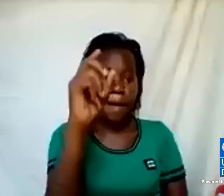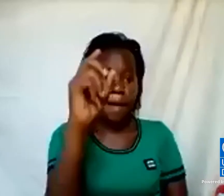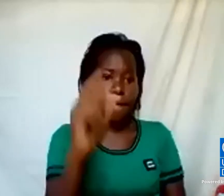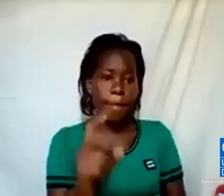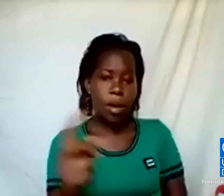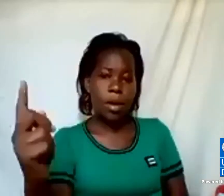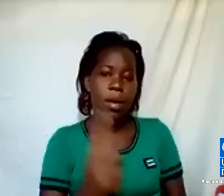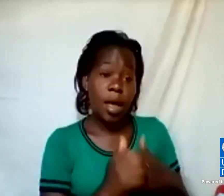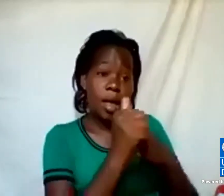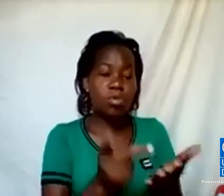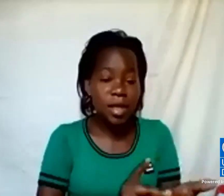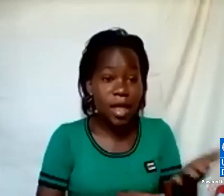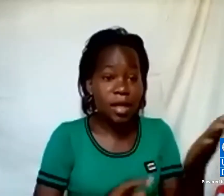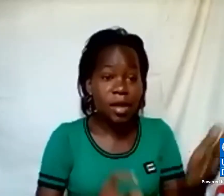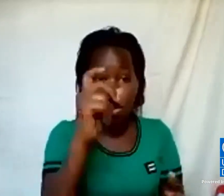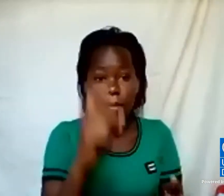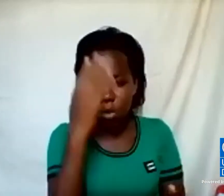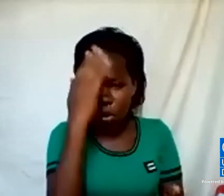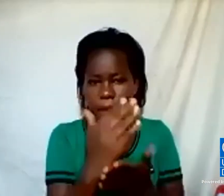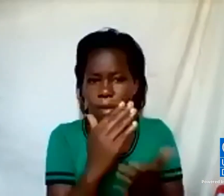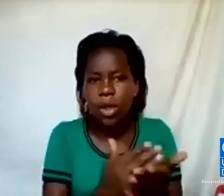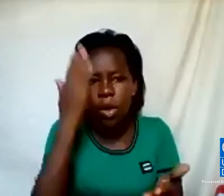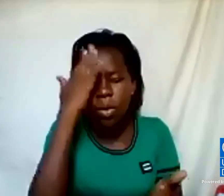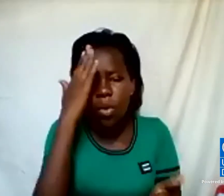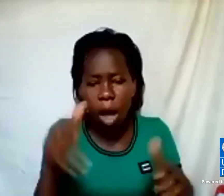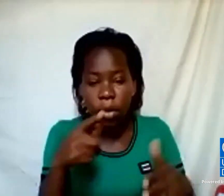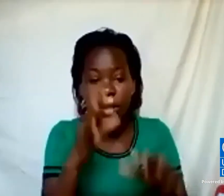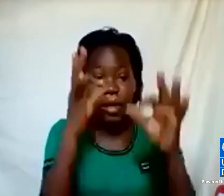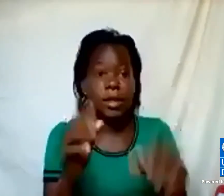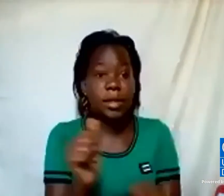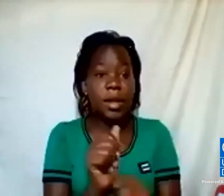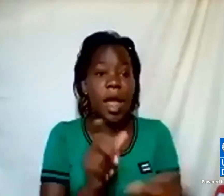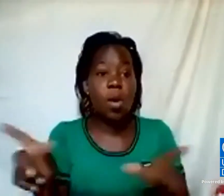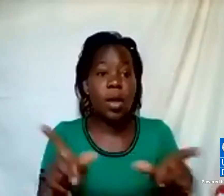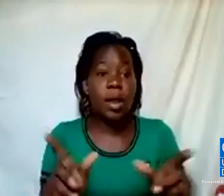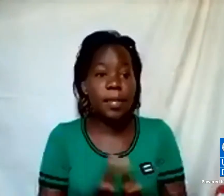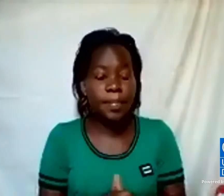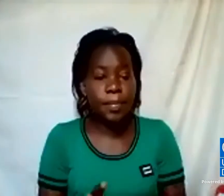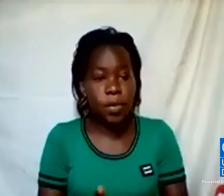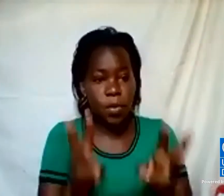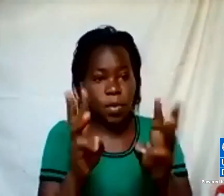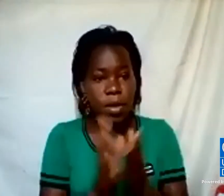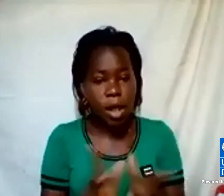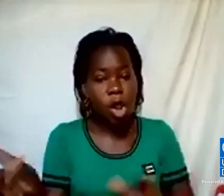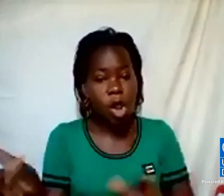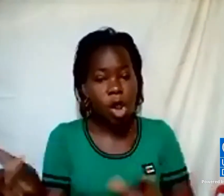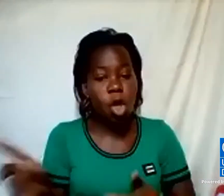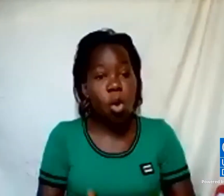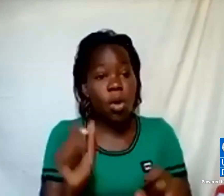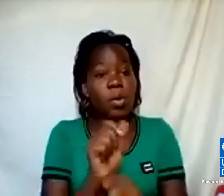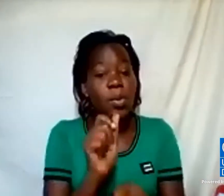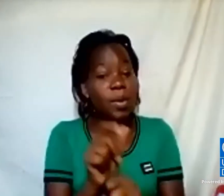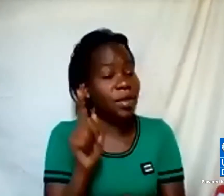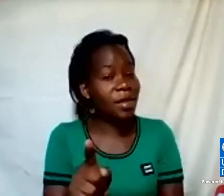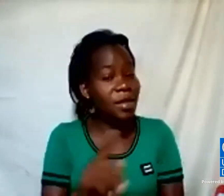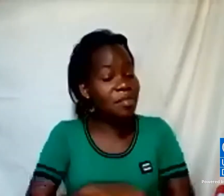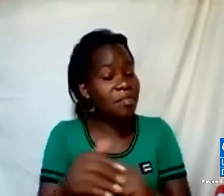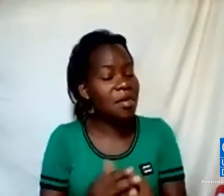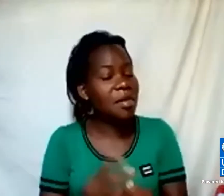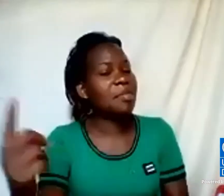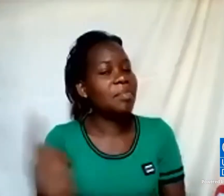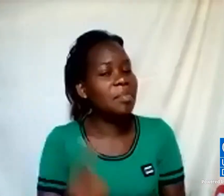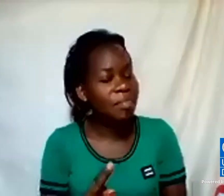just because he knew how this product is done locally. The local way of doing it is what made him come into that role,